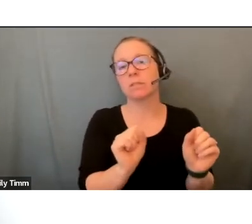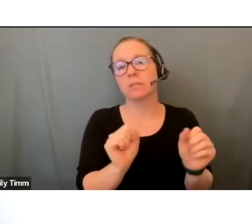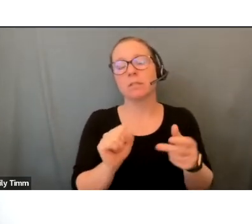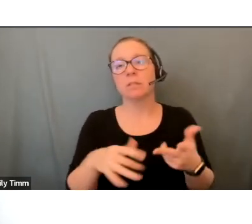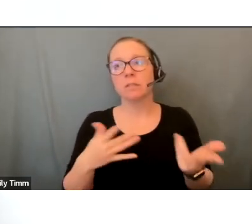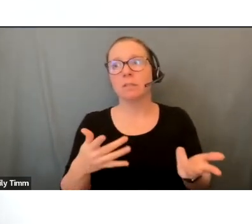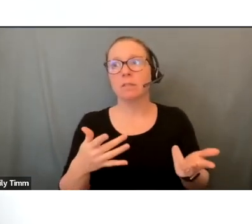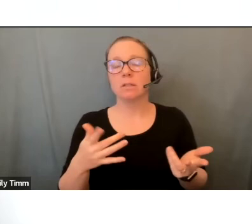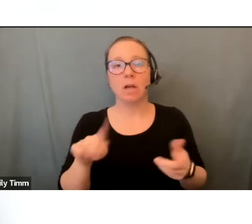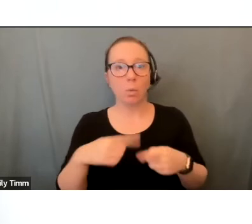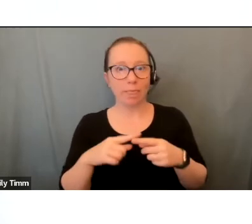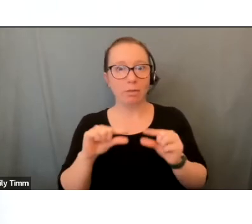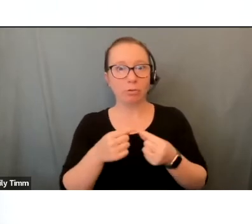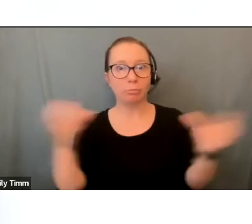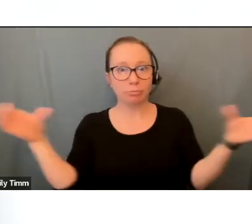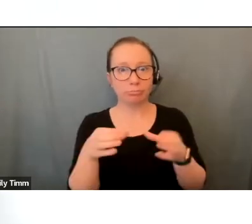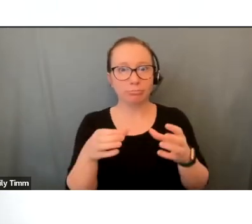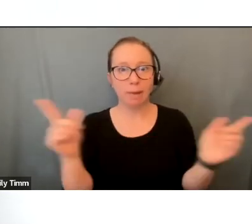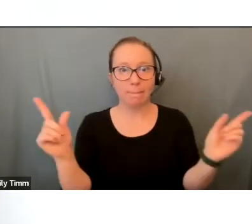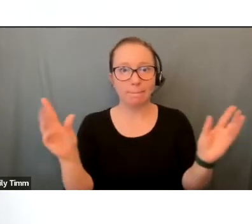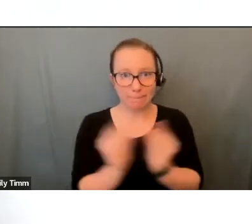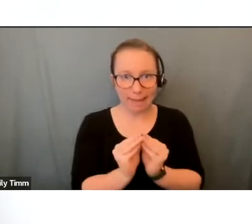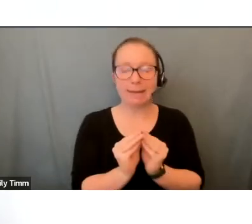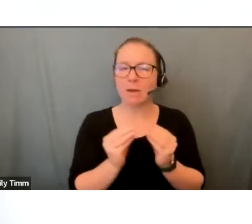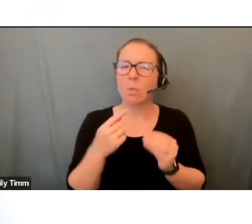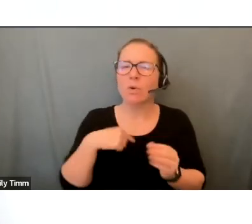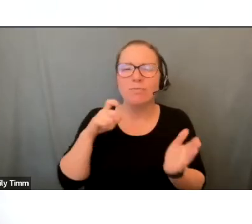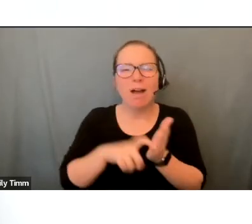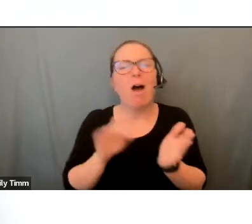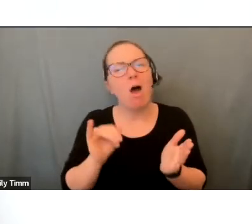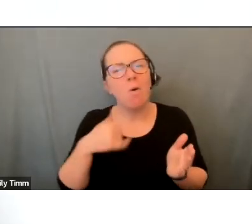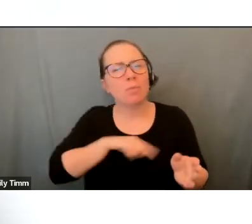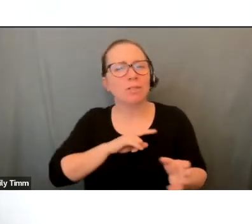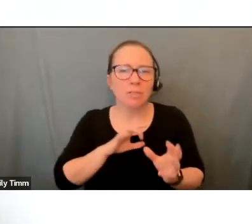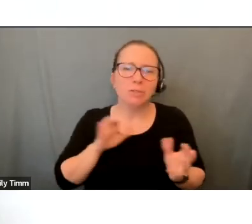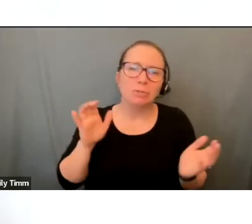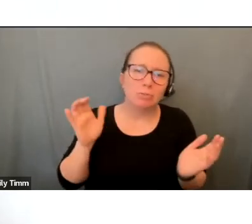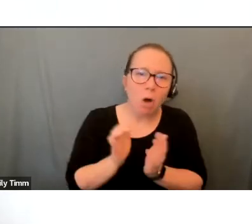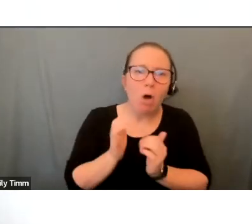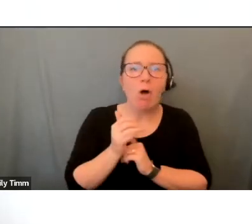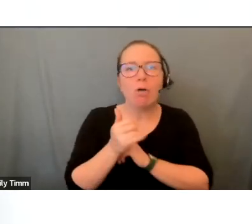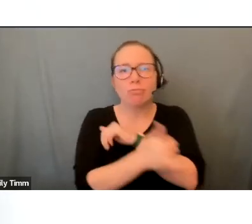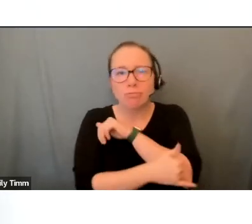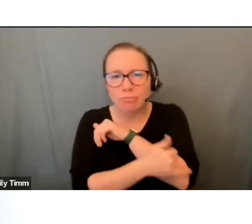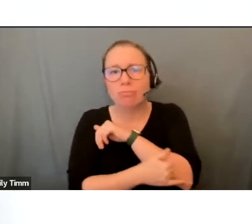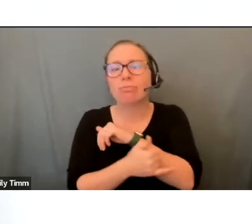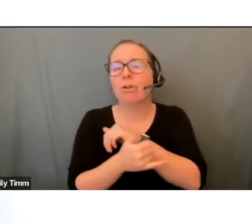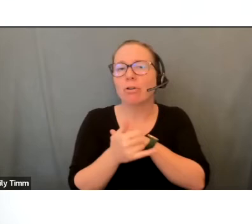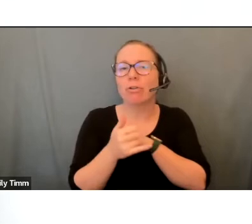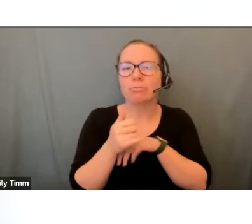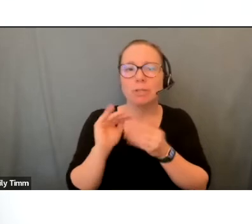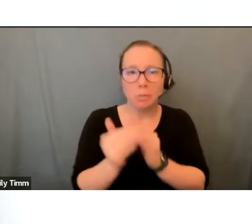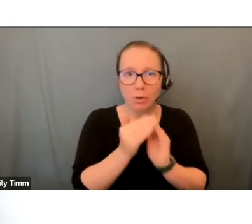as those groups have met, we've recognized that we are a small rural community. Many of the same people are attending many of the same